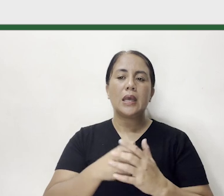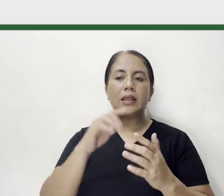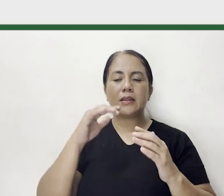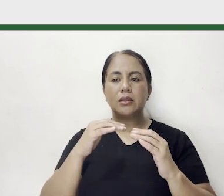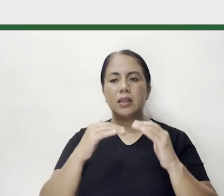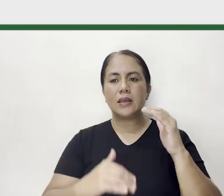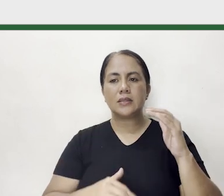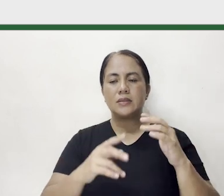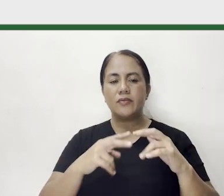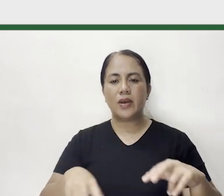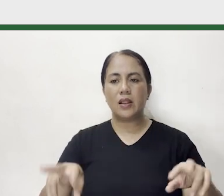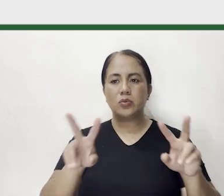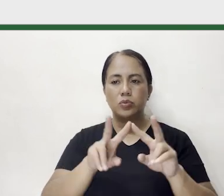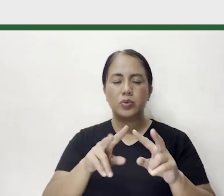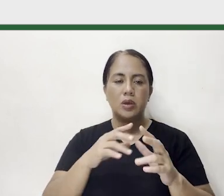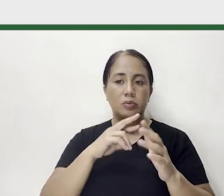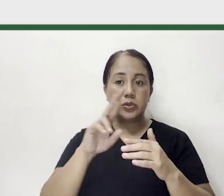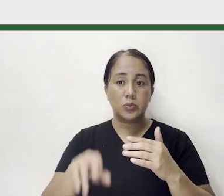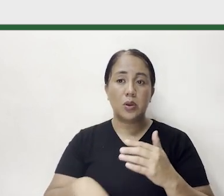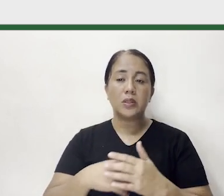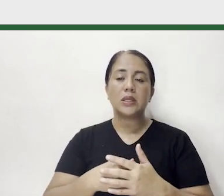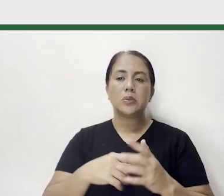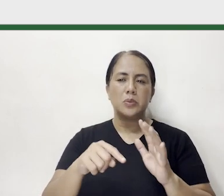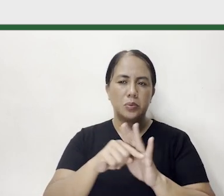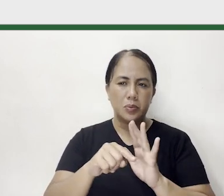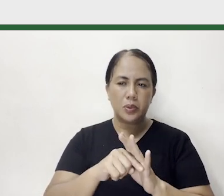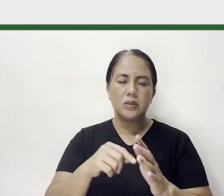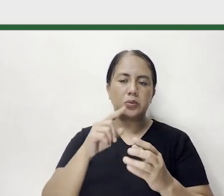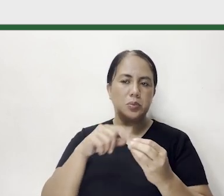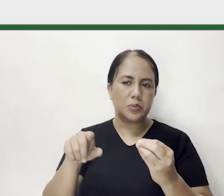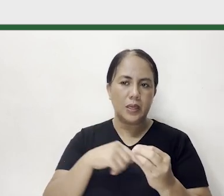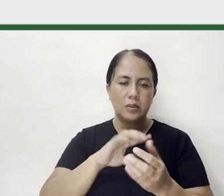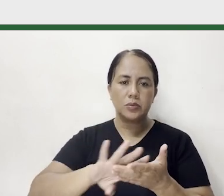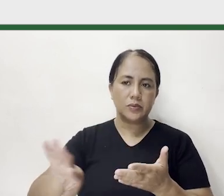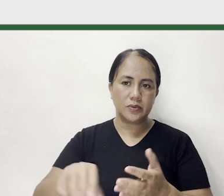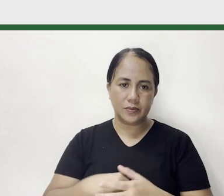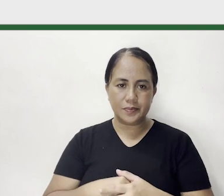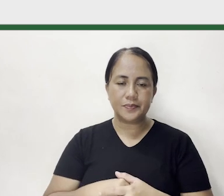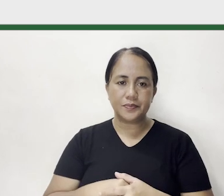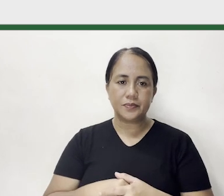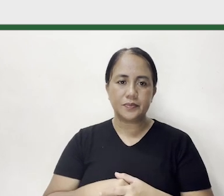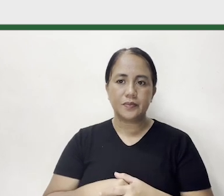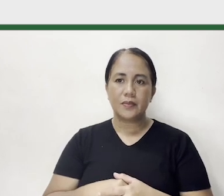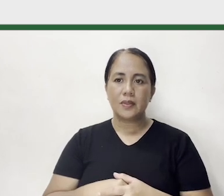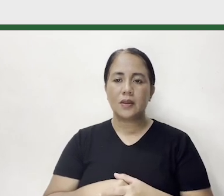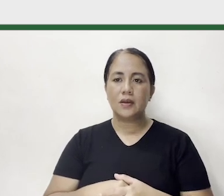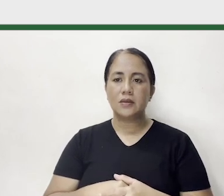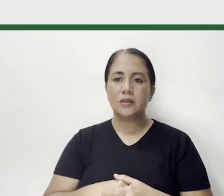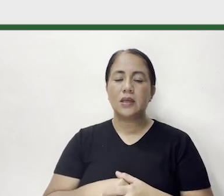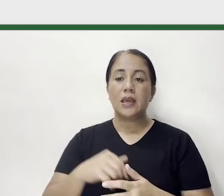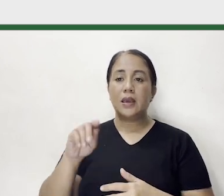with disabilities being less valued and results in prejudice, discrimination, and exclusion.